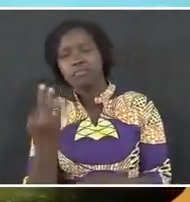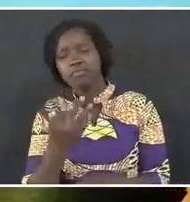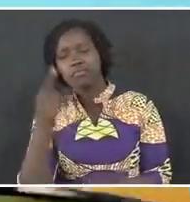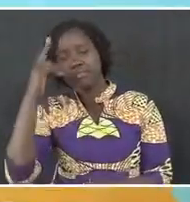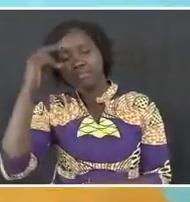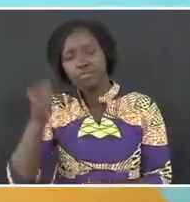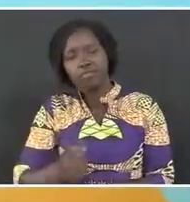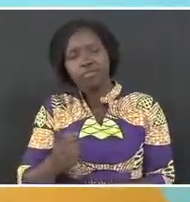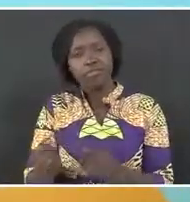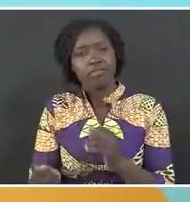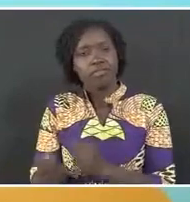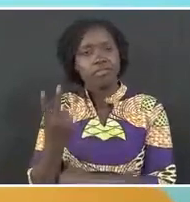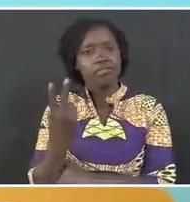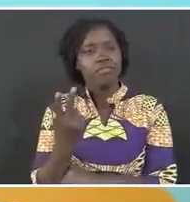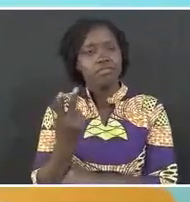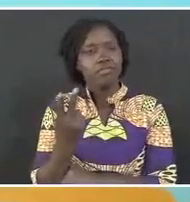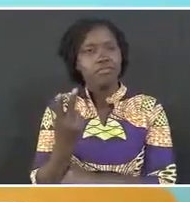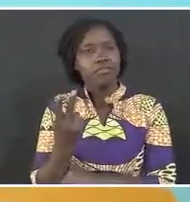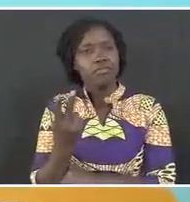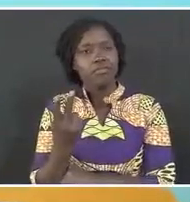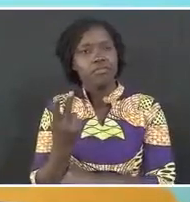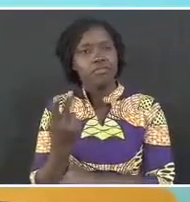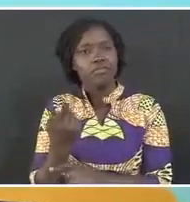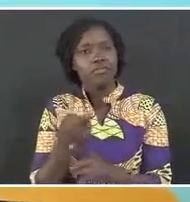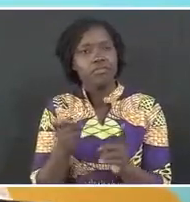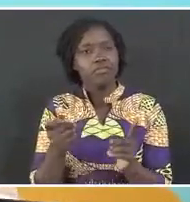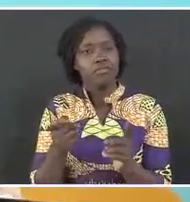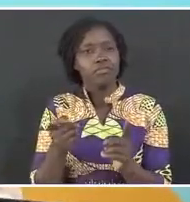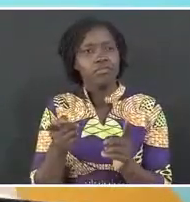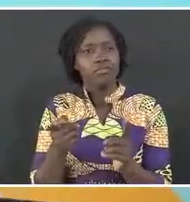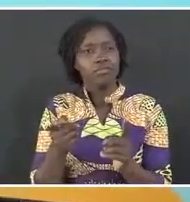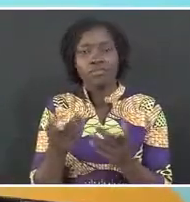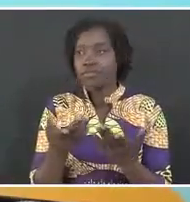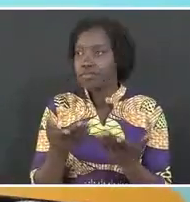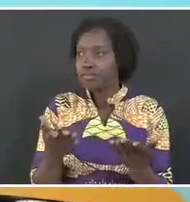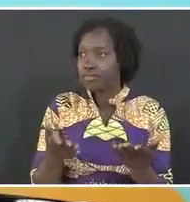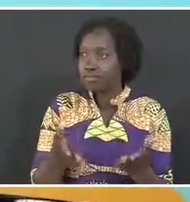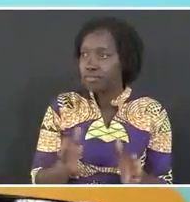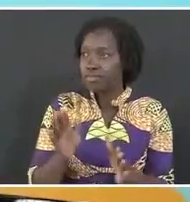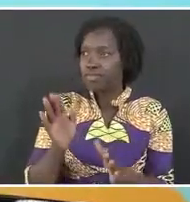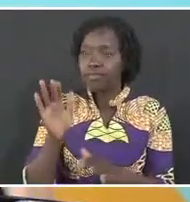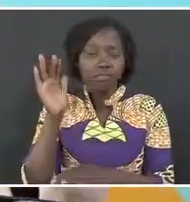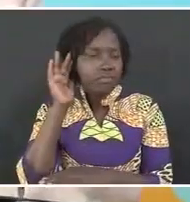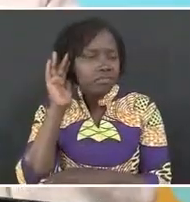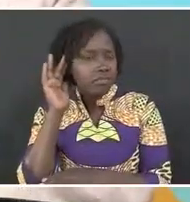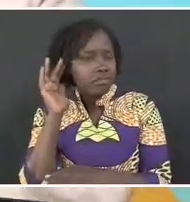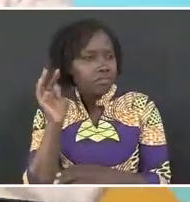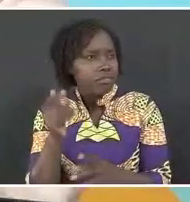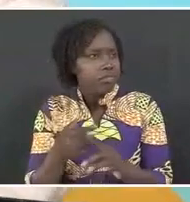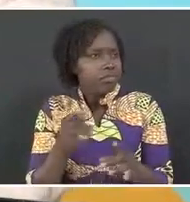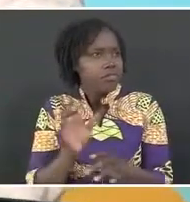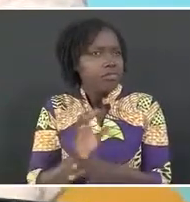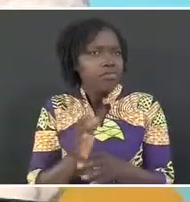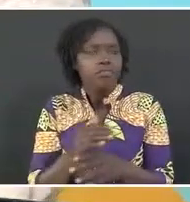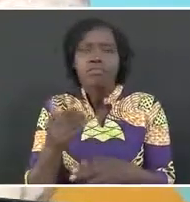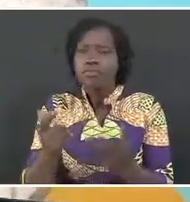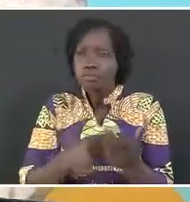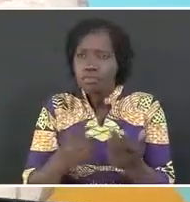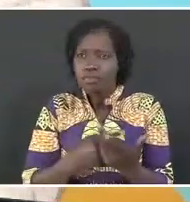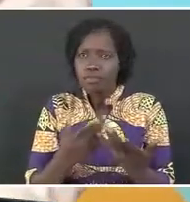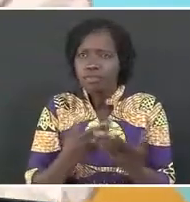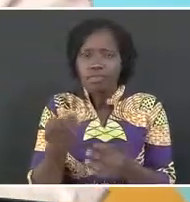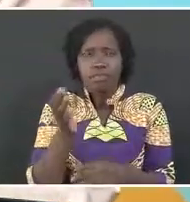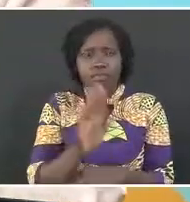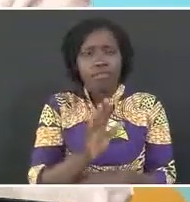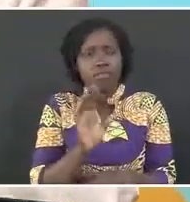in December. But allow me ask from the congregation, how many have ever been